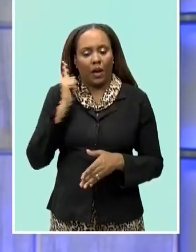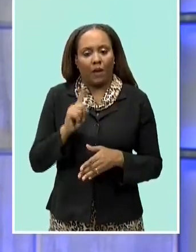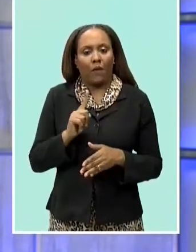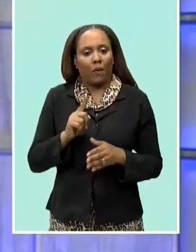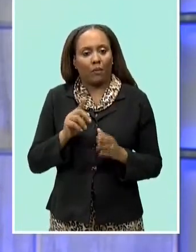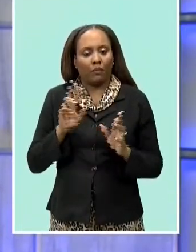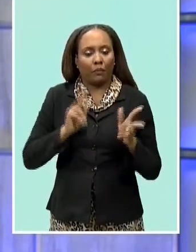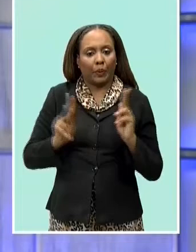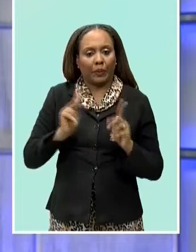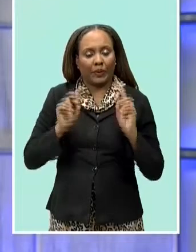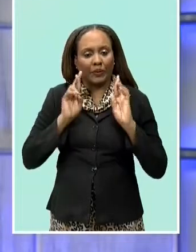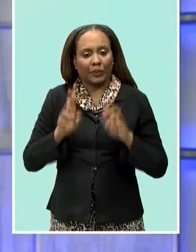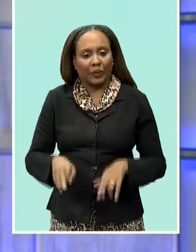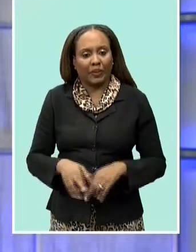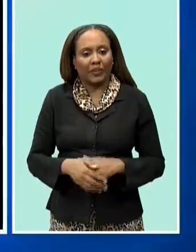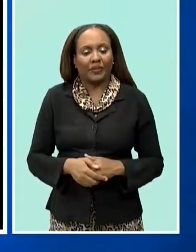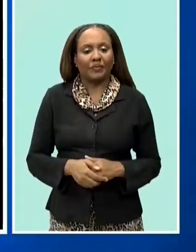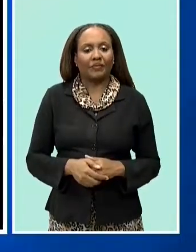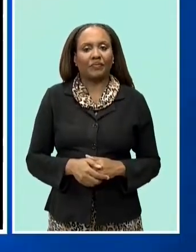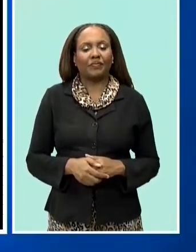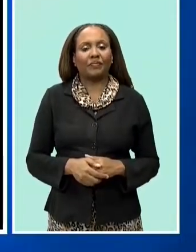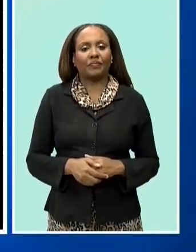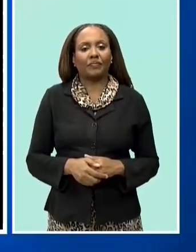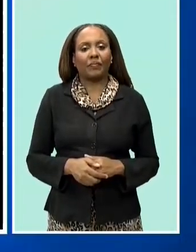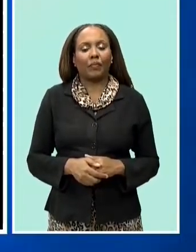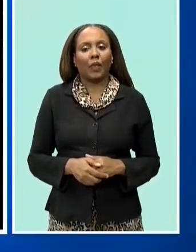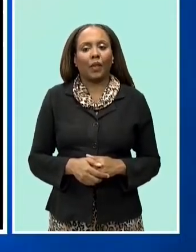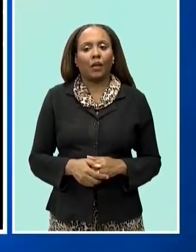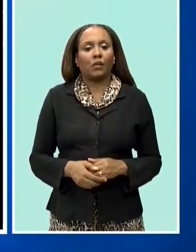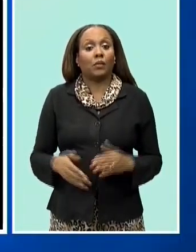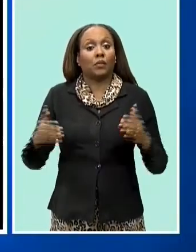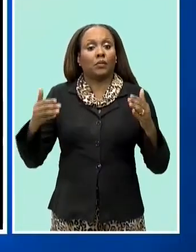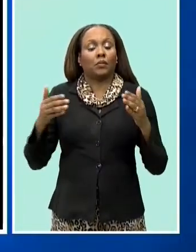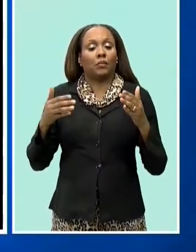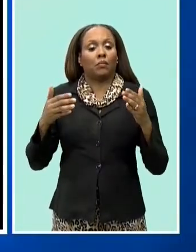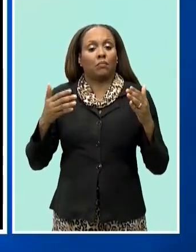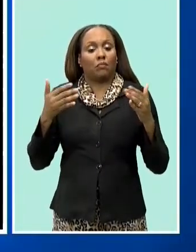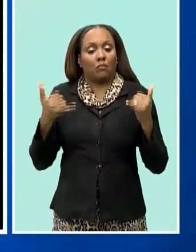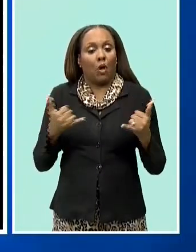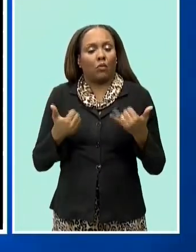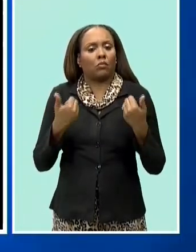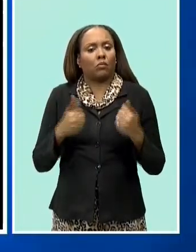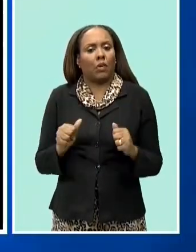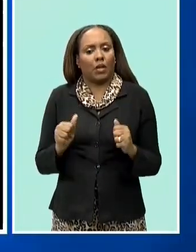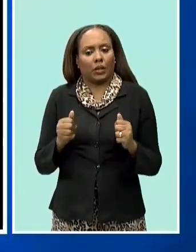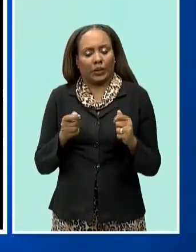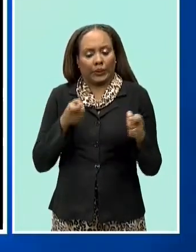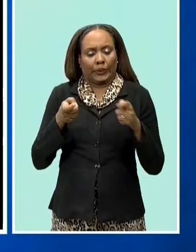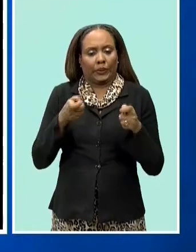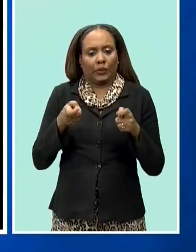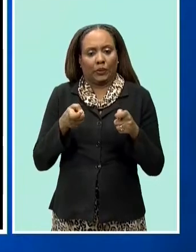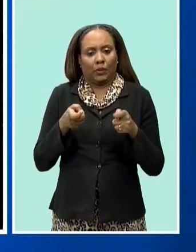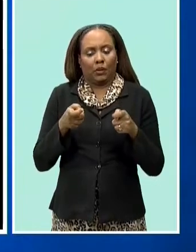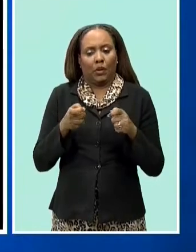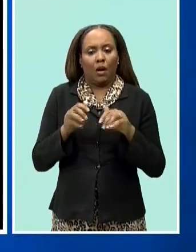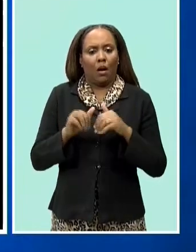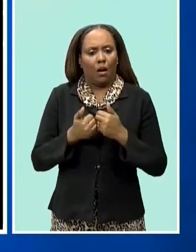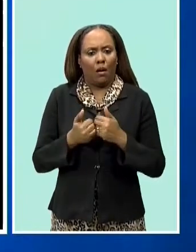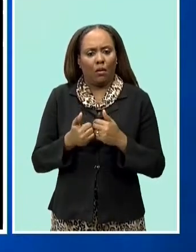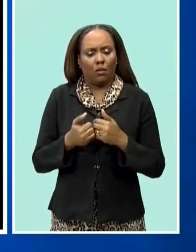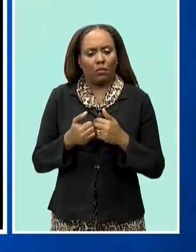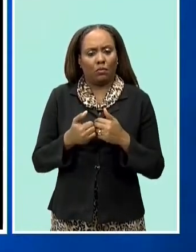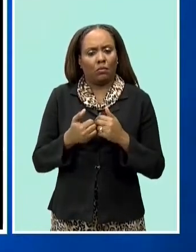TTT report. It's part of the new age of road fatality management the Ministry of Works and Transport